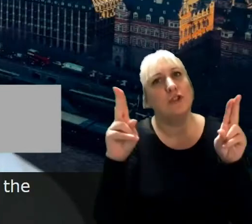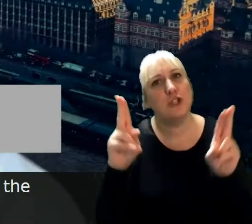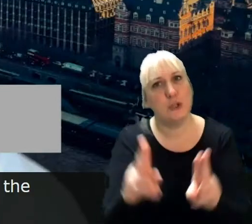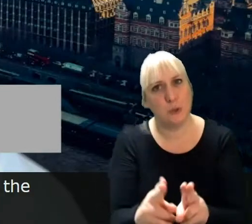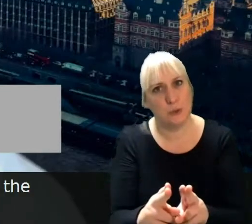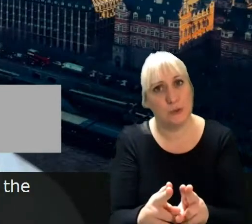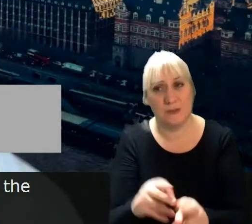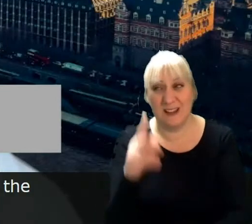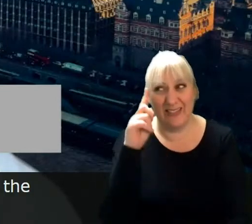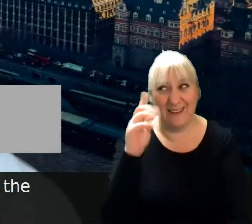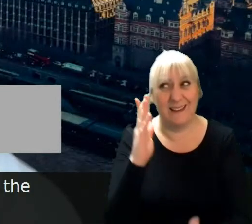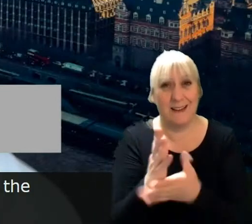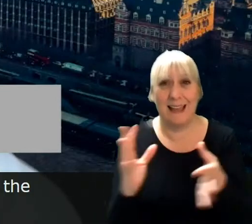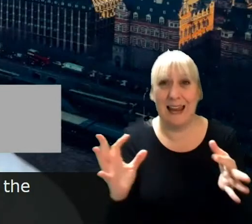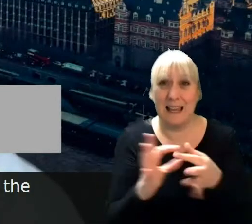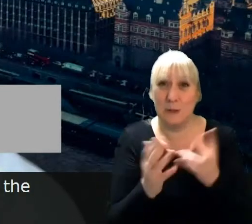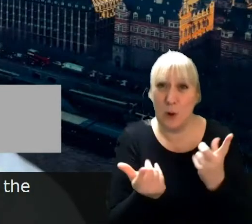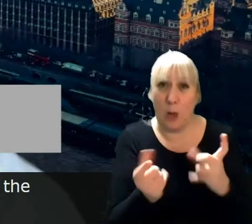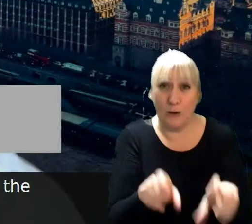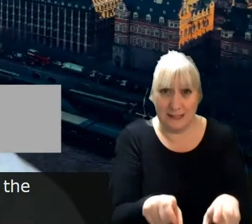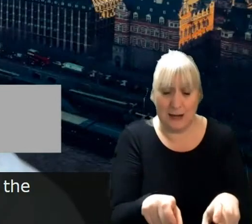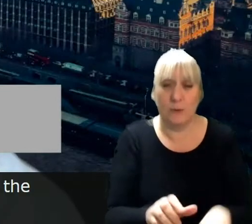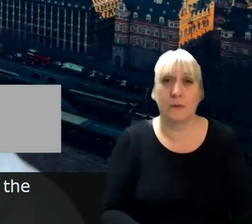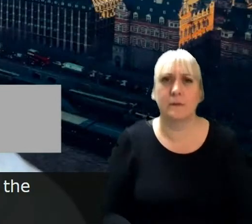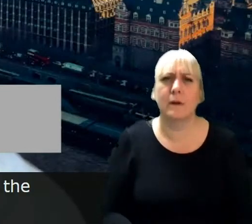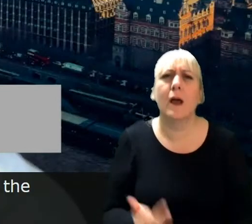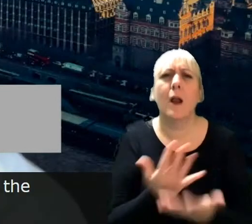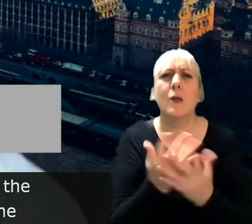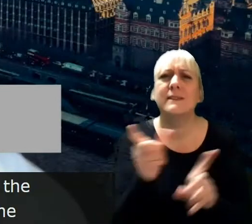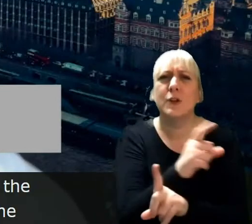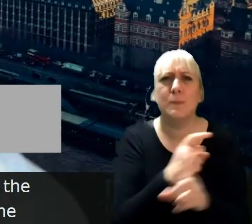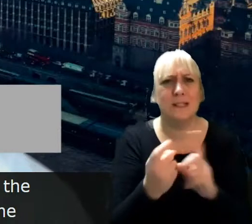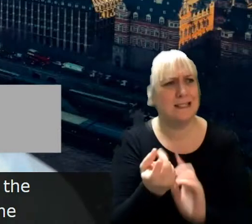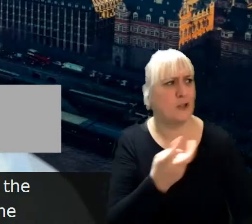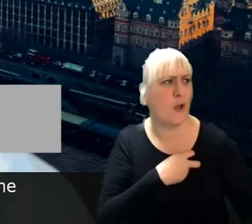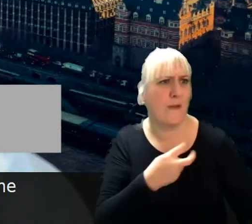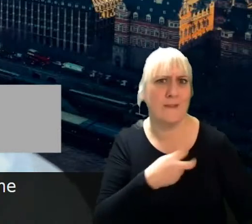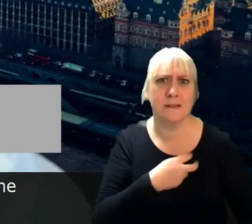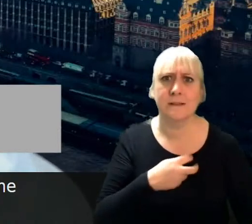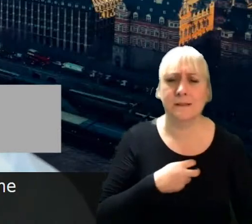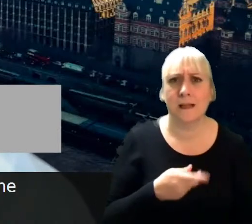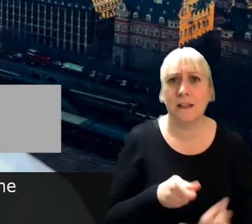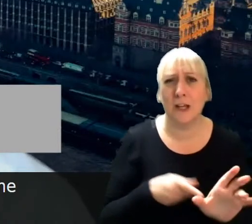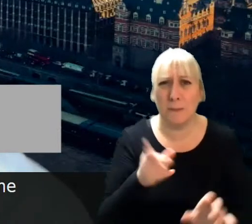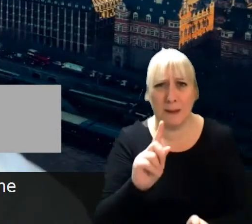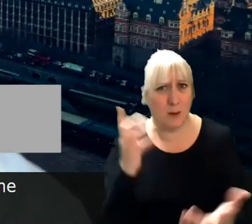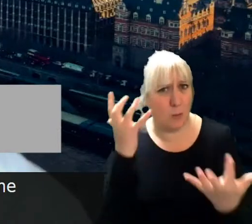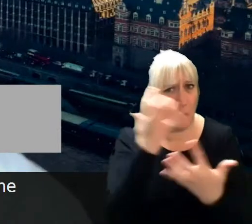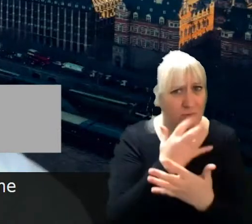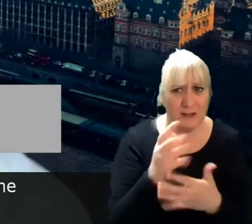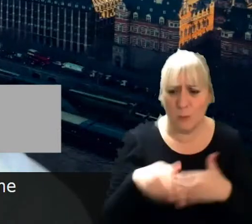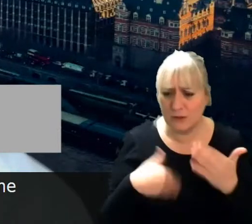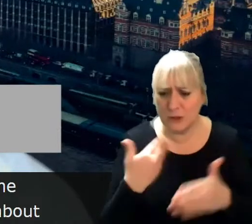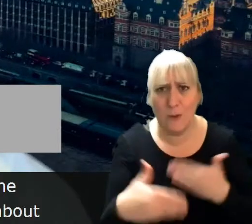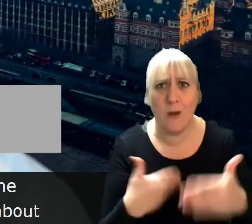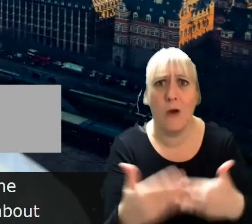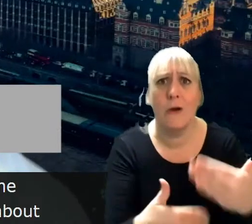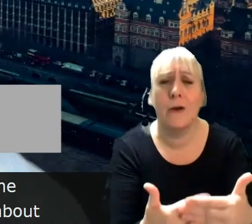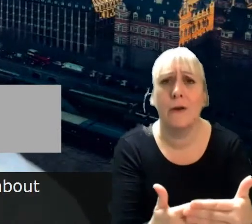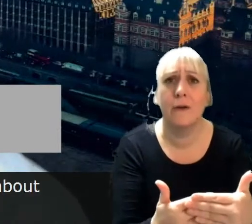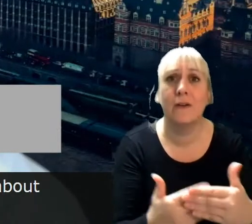lockdown. Many communities are very nervous, particularly young people, about what's going on. I think the trend started when the mayor removed